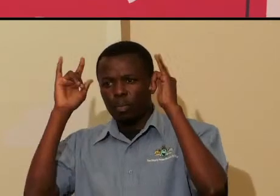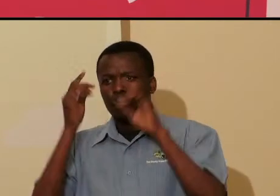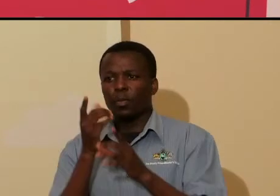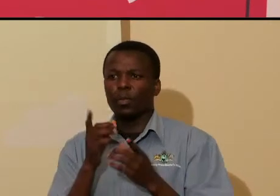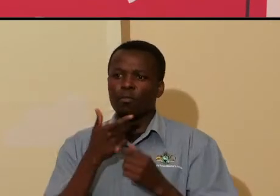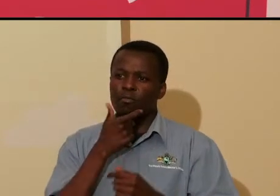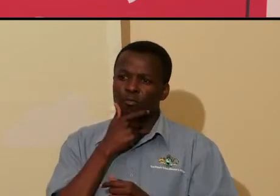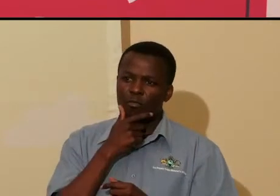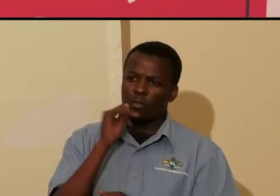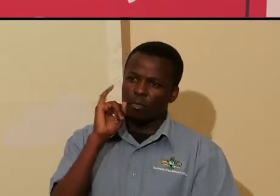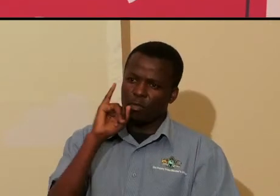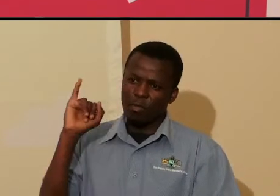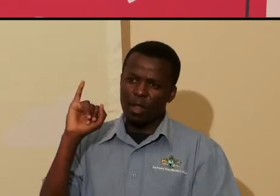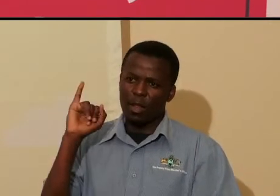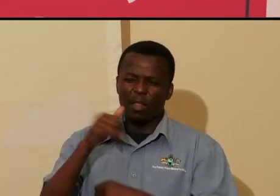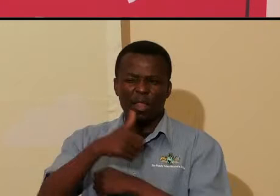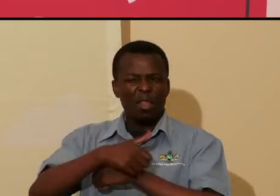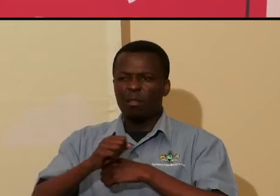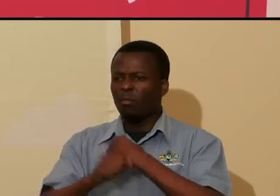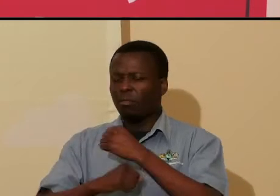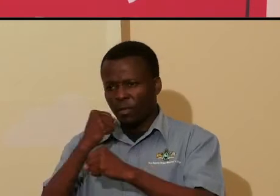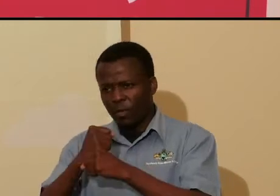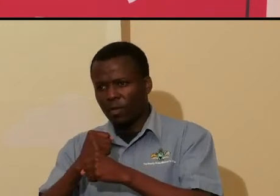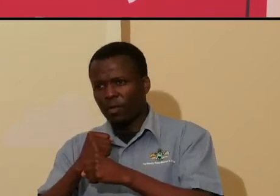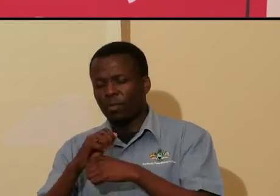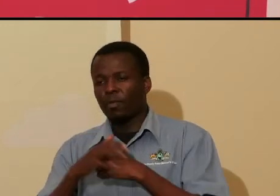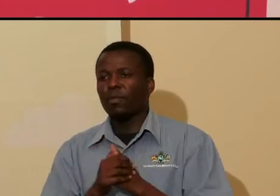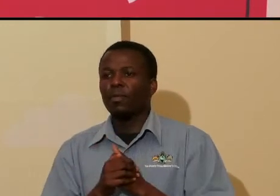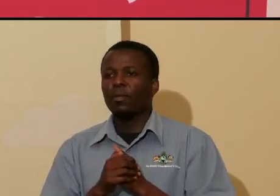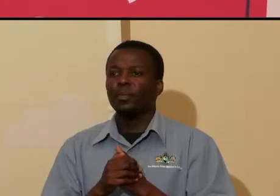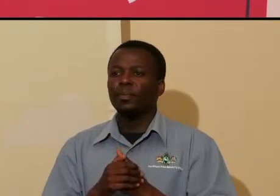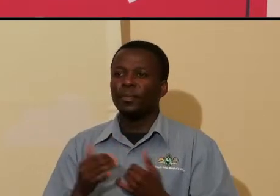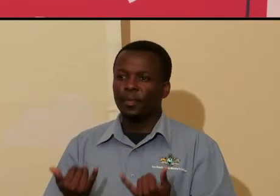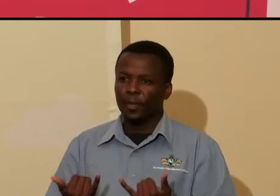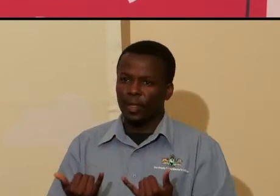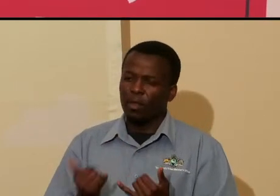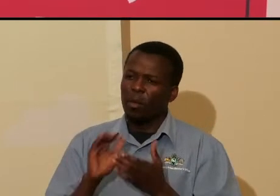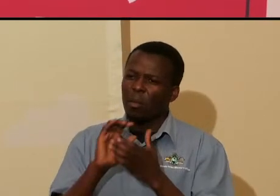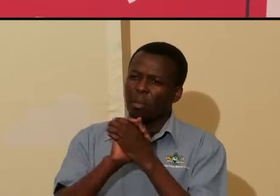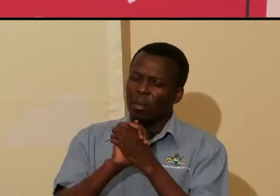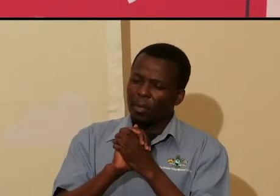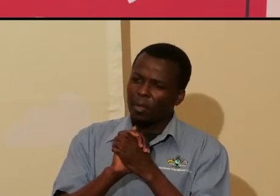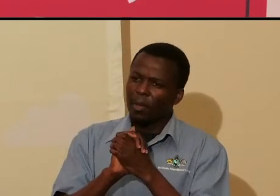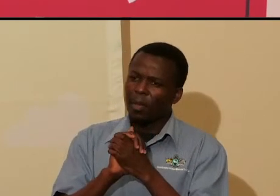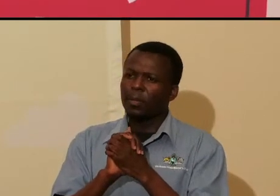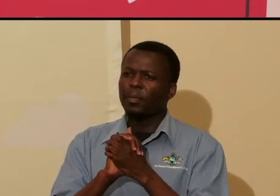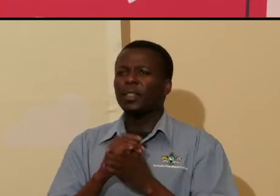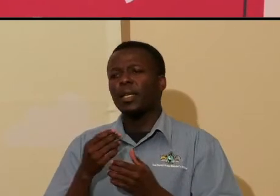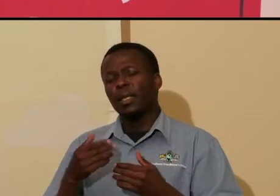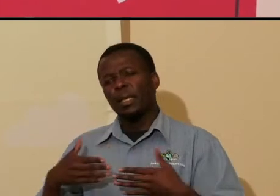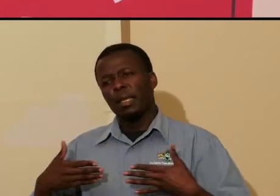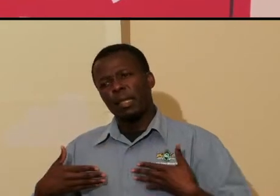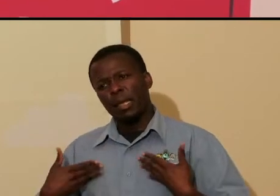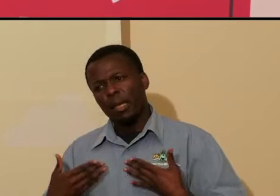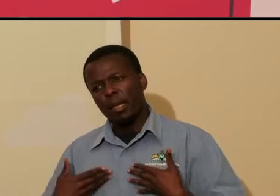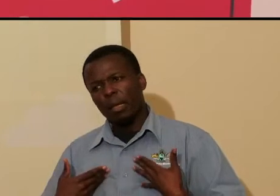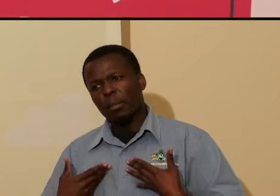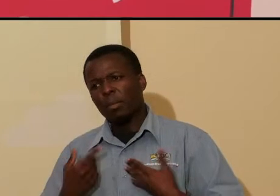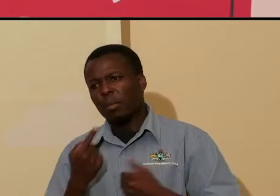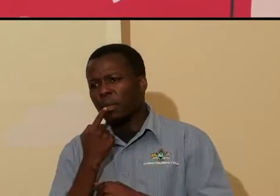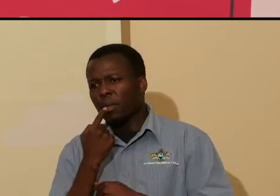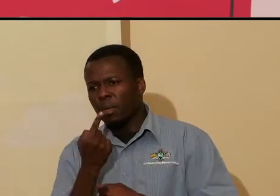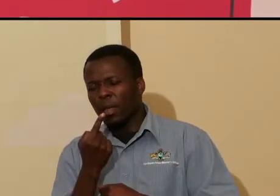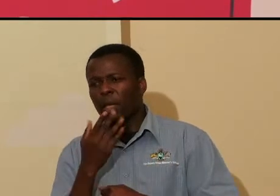year. So this is an opportunity, as we all know as partners, that we aim to raise awareness and advocate